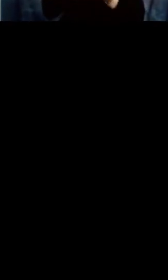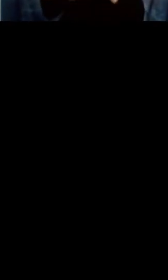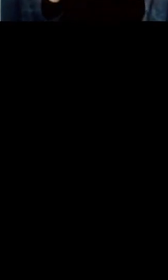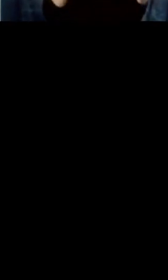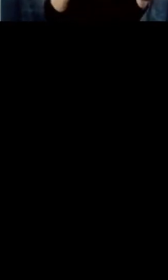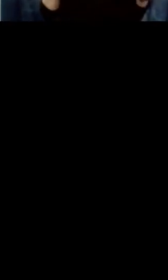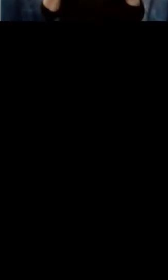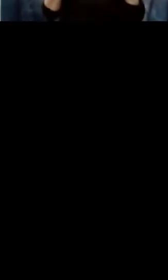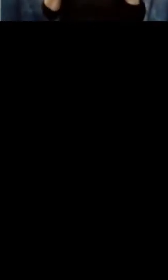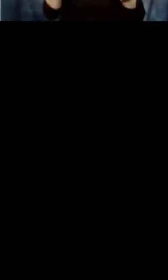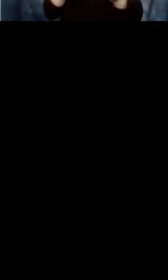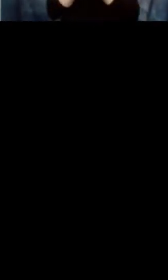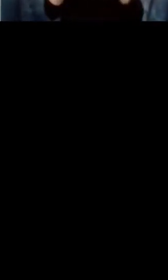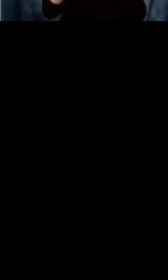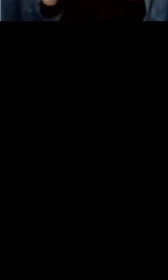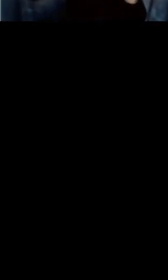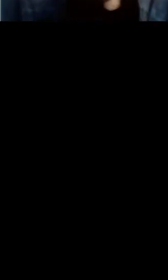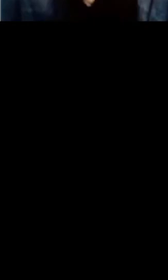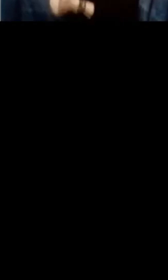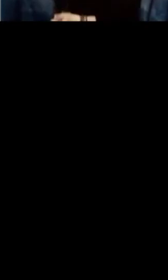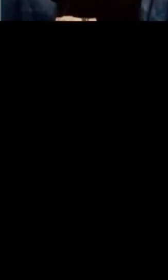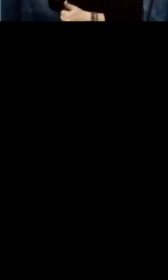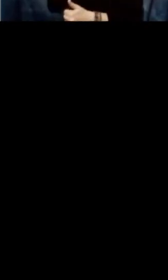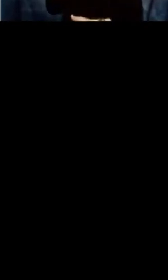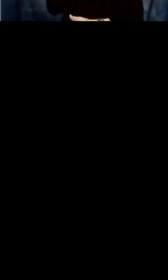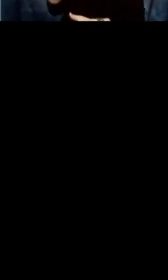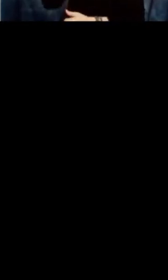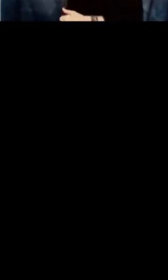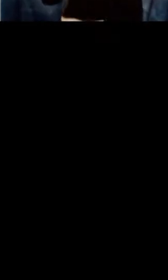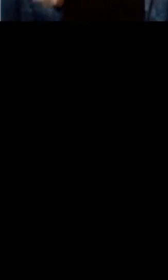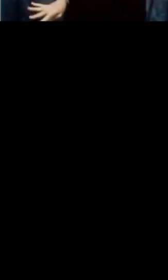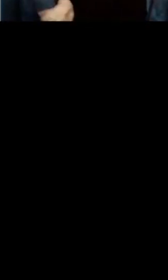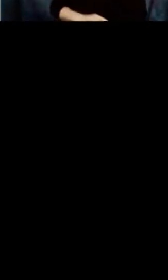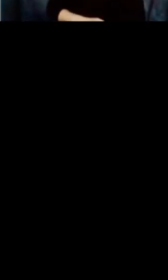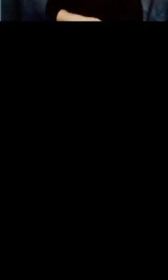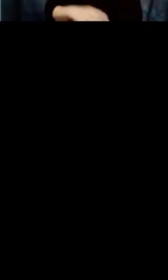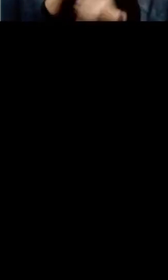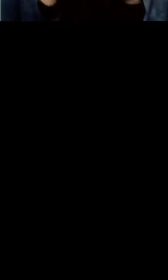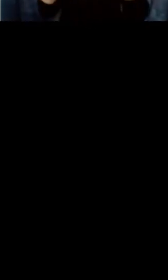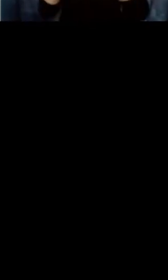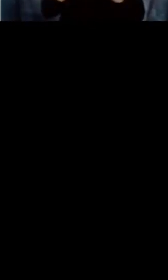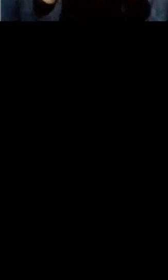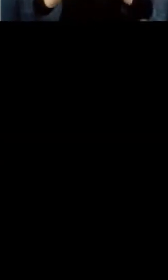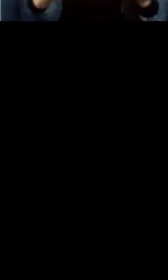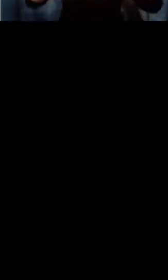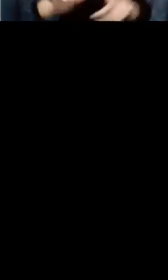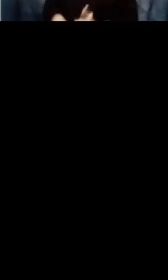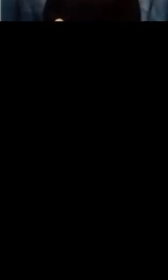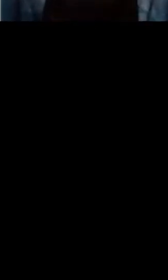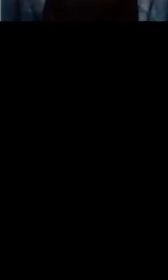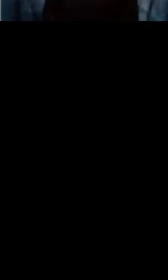right. Before we get started, I'm going to go ahead and share my screen here.